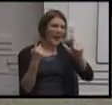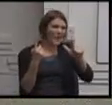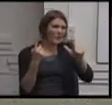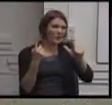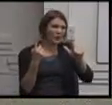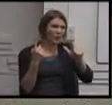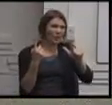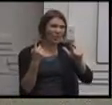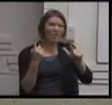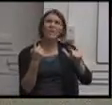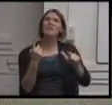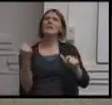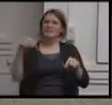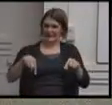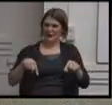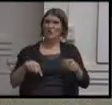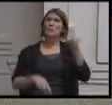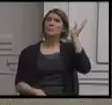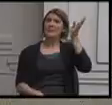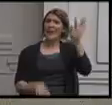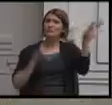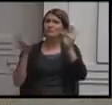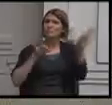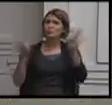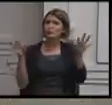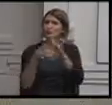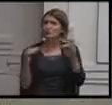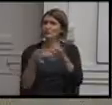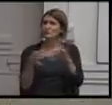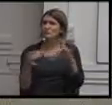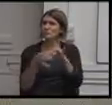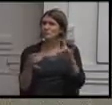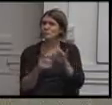year, and made a presentation about